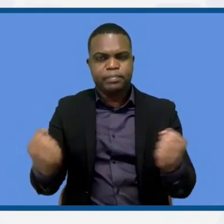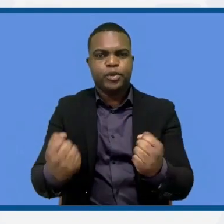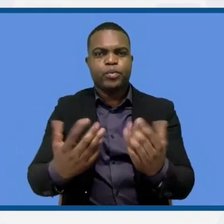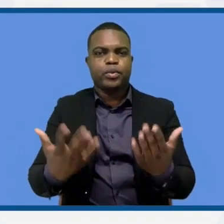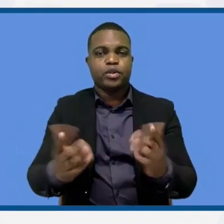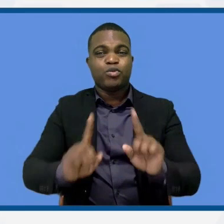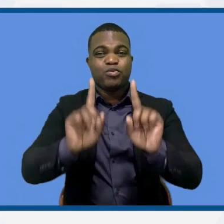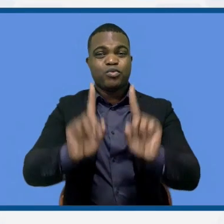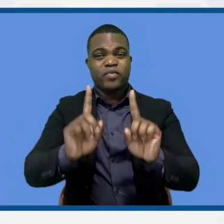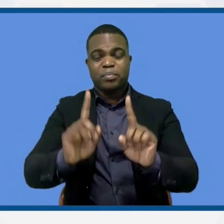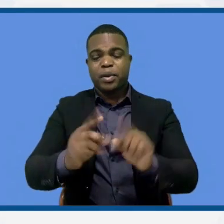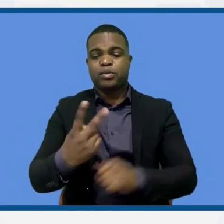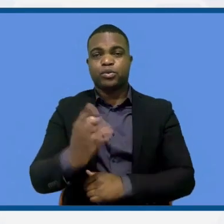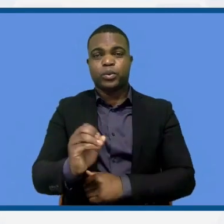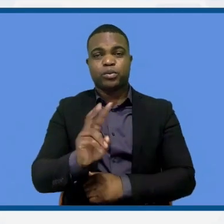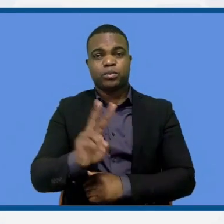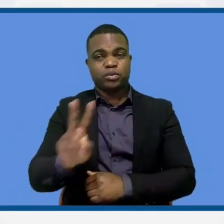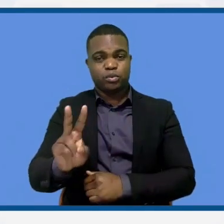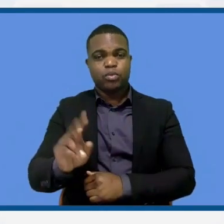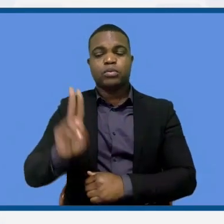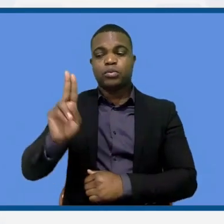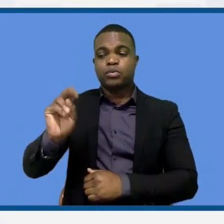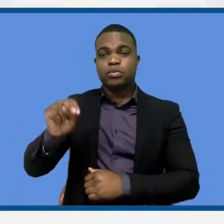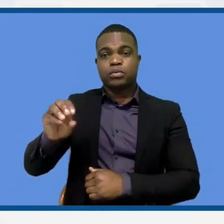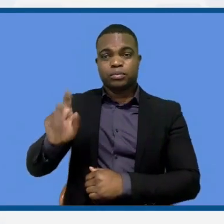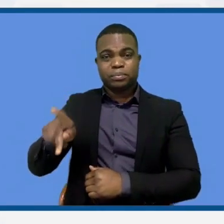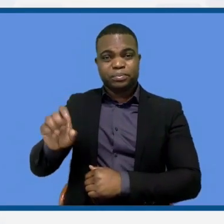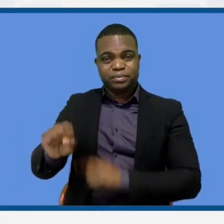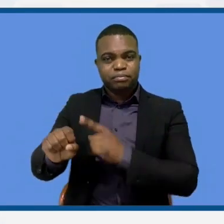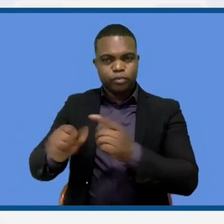September 2021 and November 2022. This